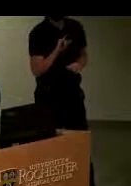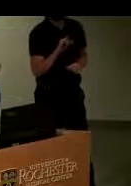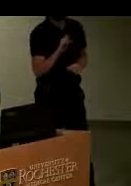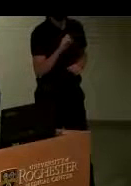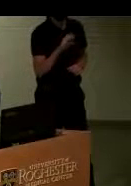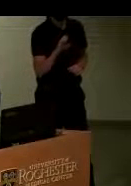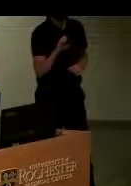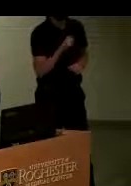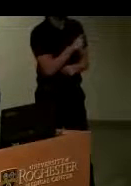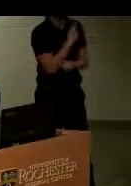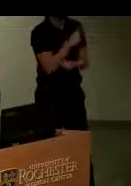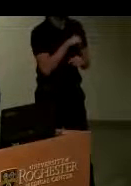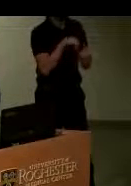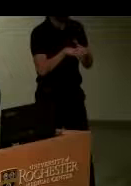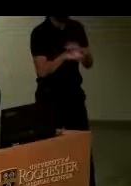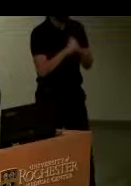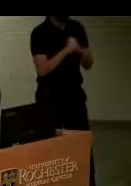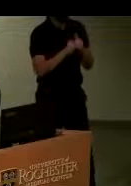lab and have